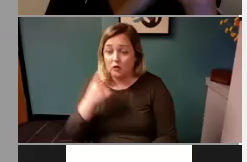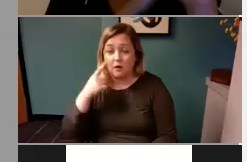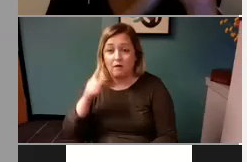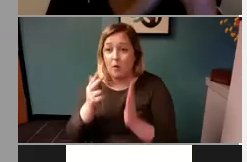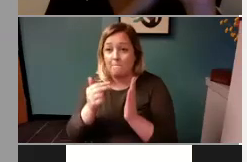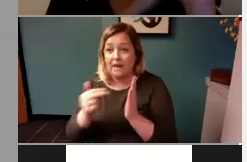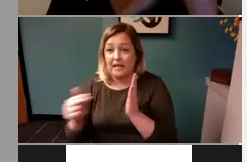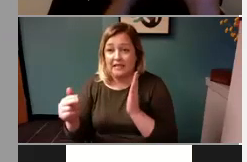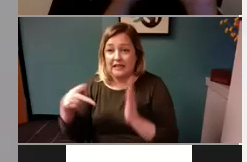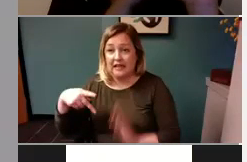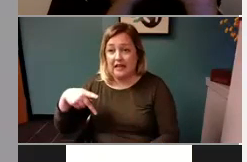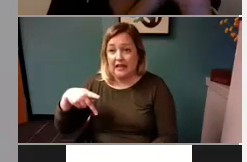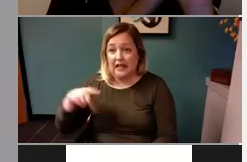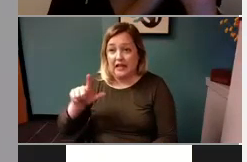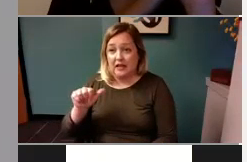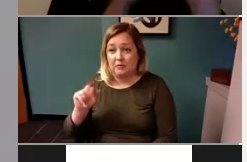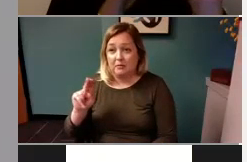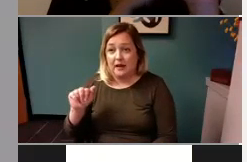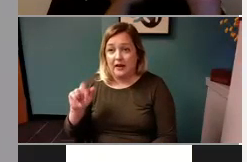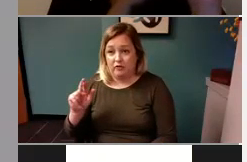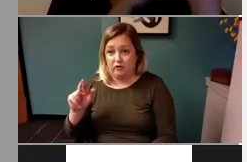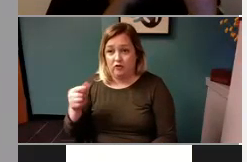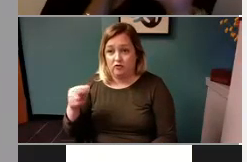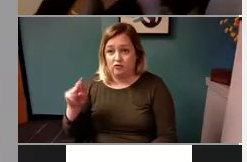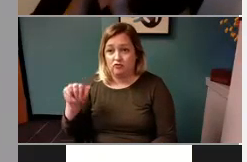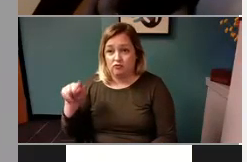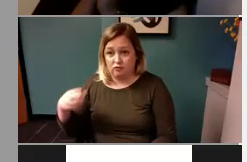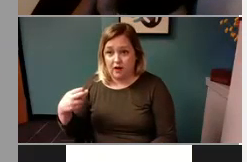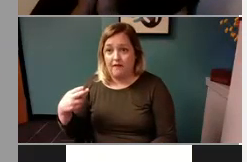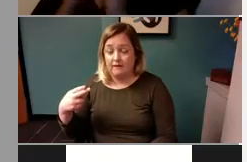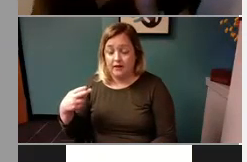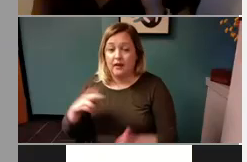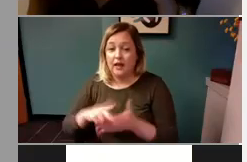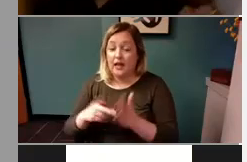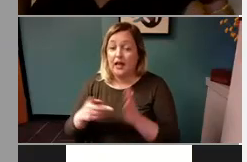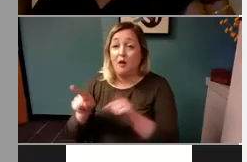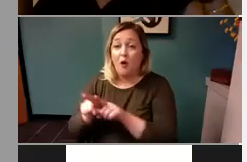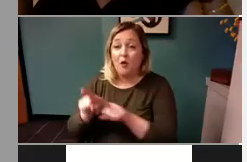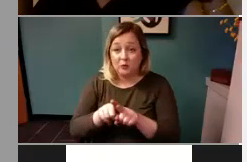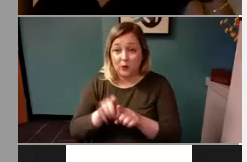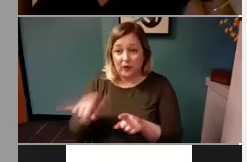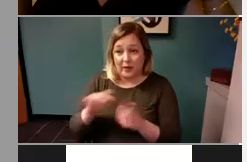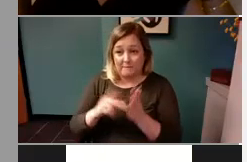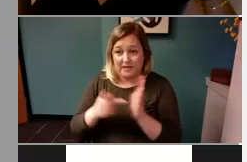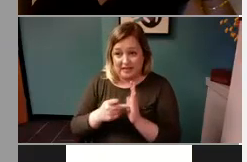also means that a planar graph cannot have